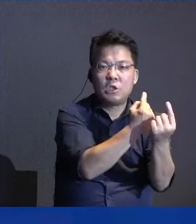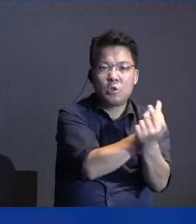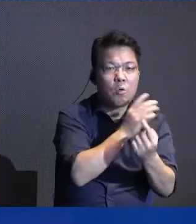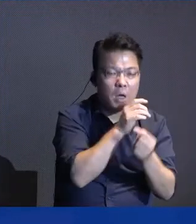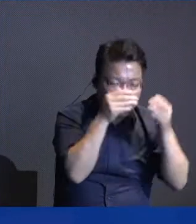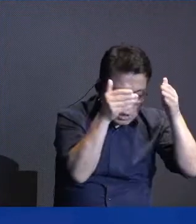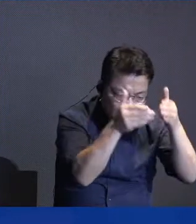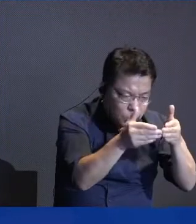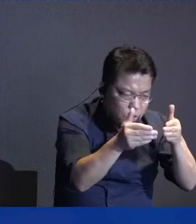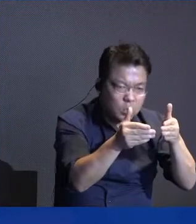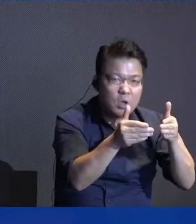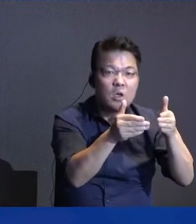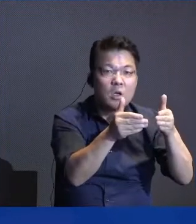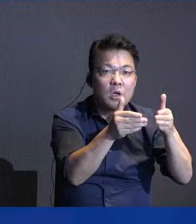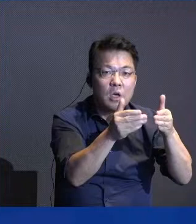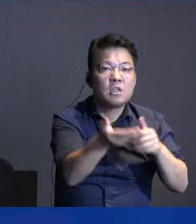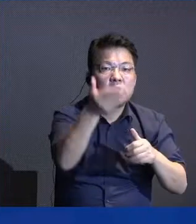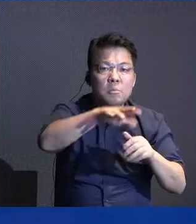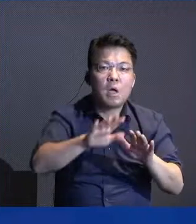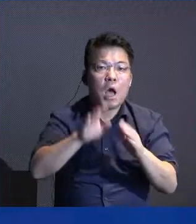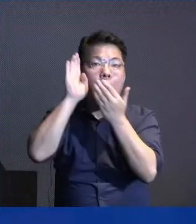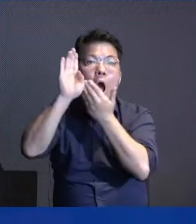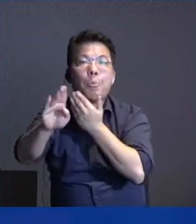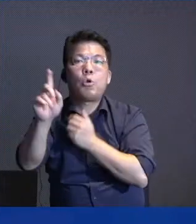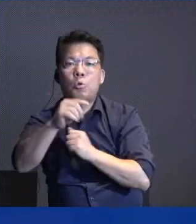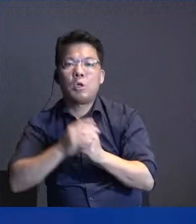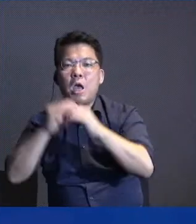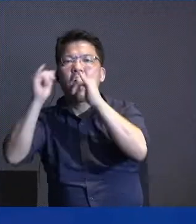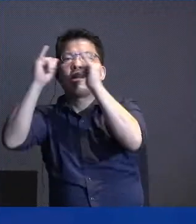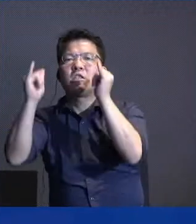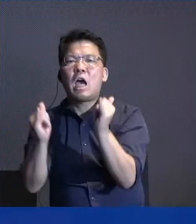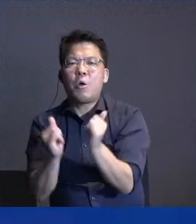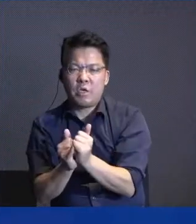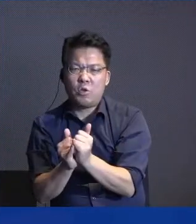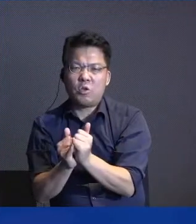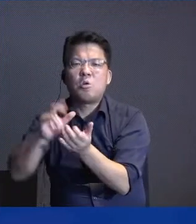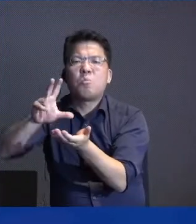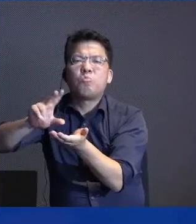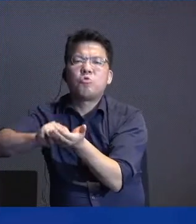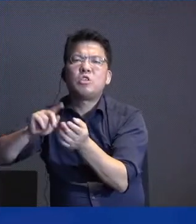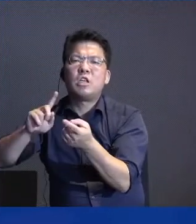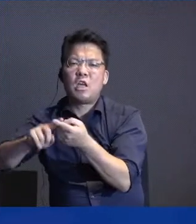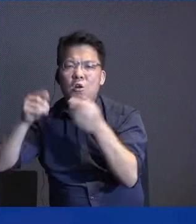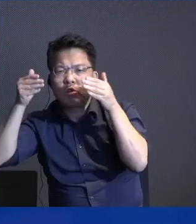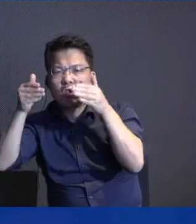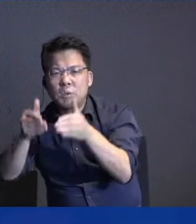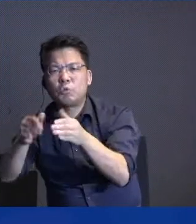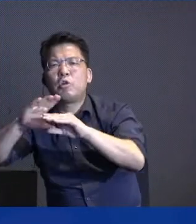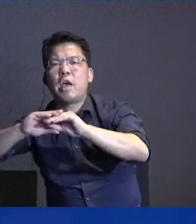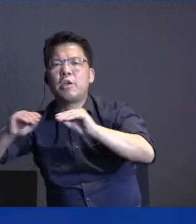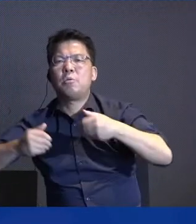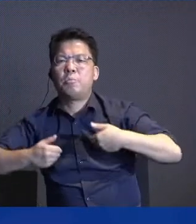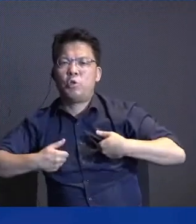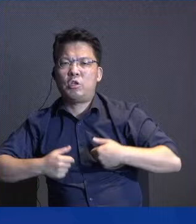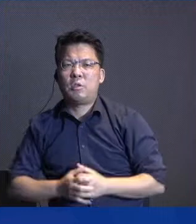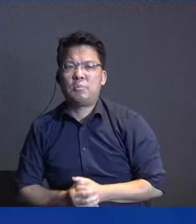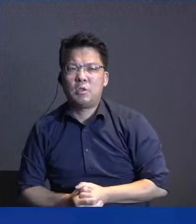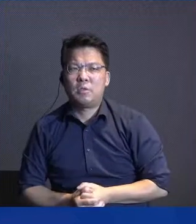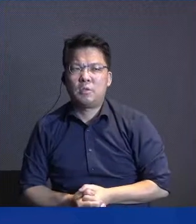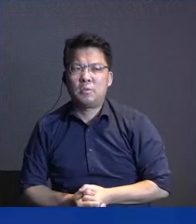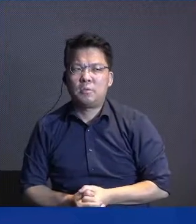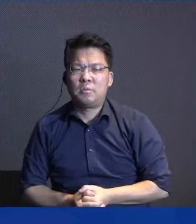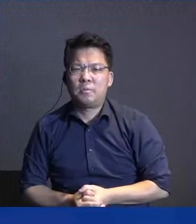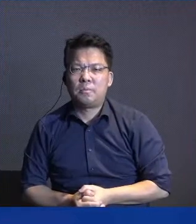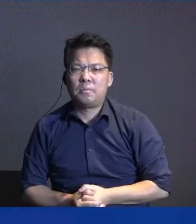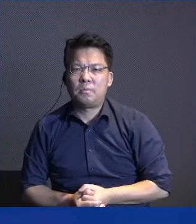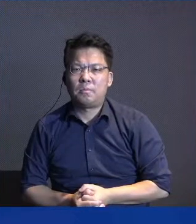we know that health is a composite, multidimensional, intersectional structure. When we talk about aging, when